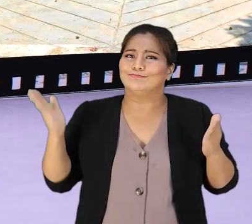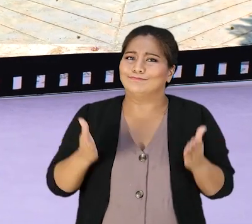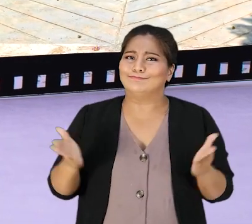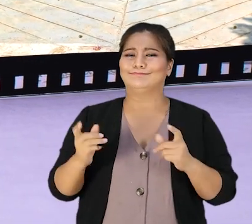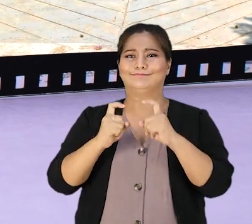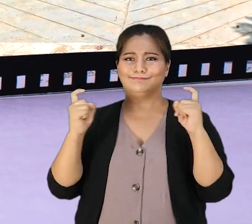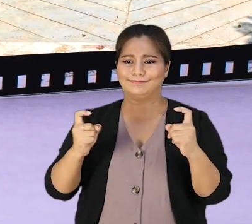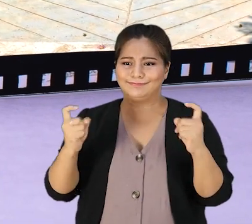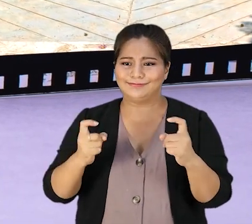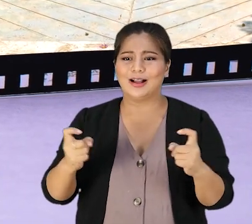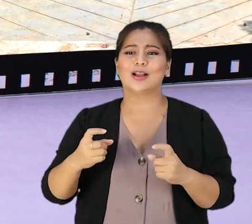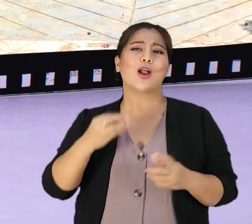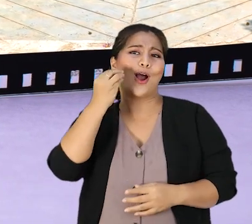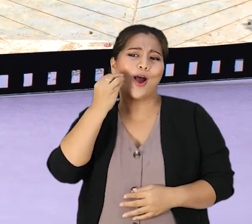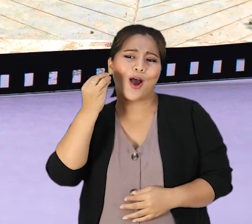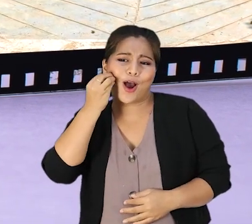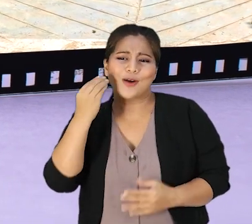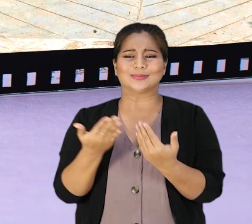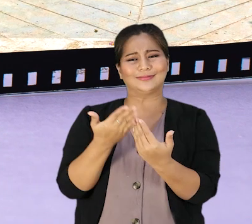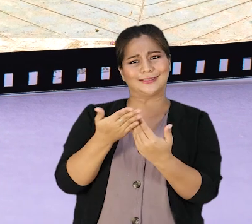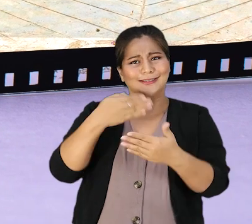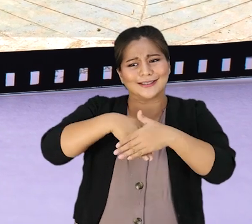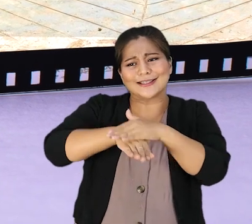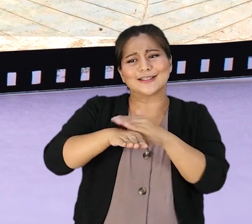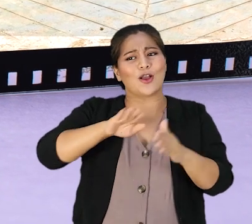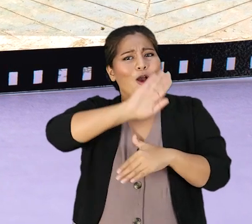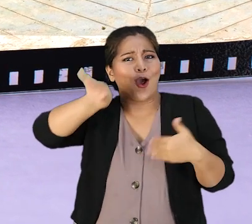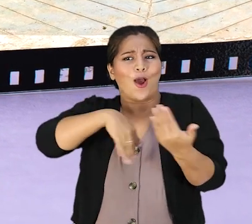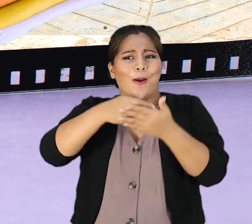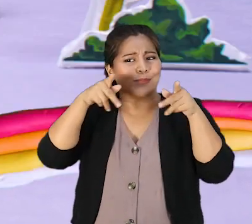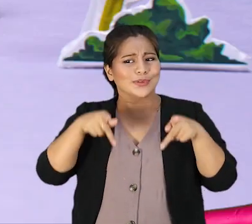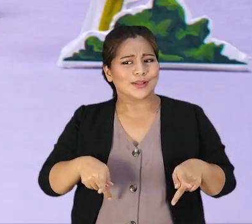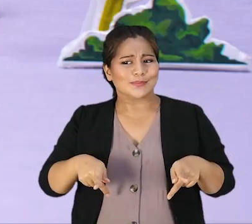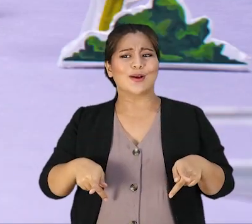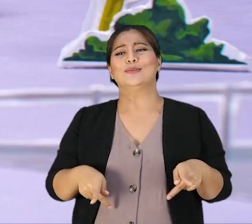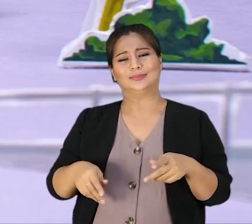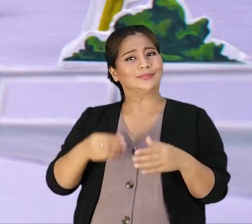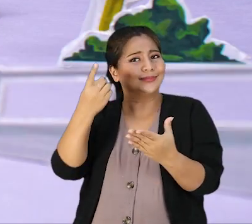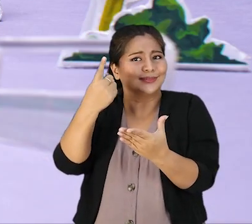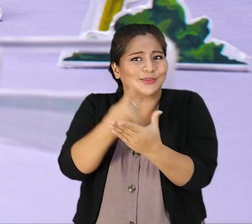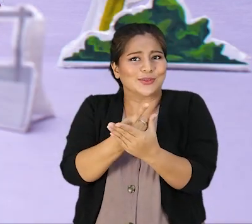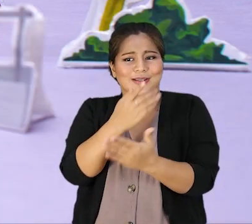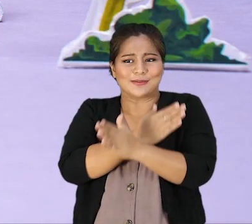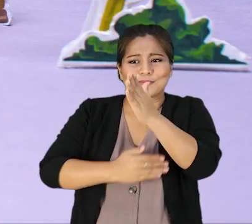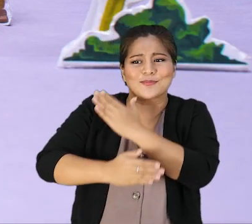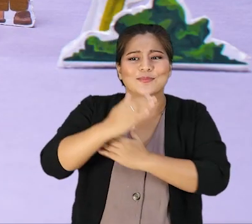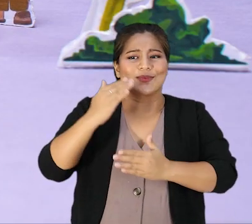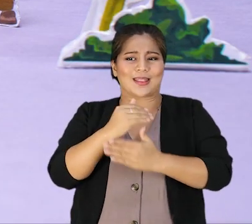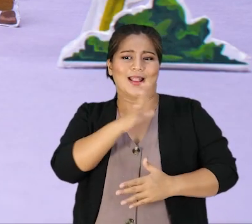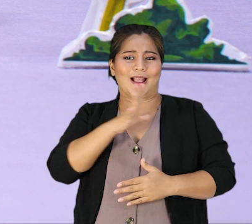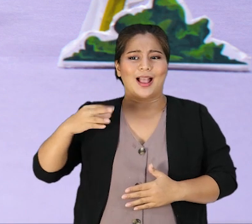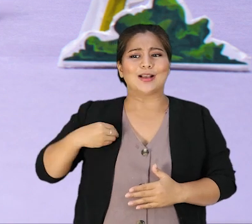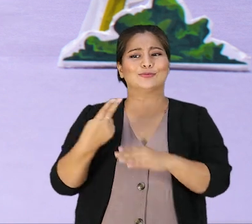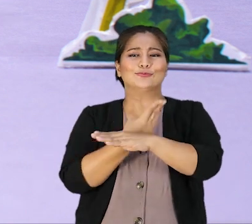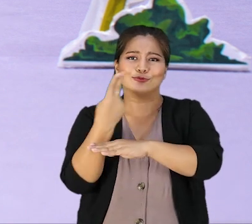action and encourage change in your community by making homes and facilities accessible so that all people, including persons with